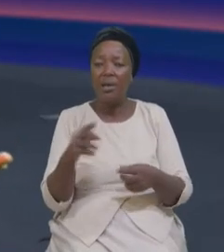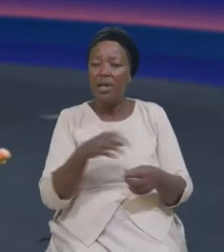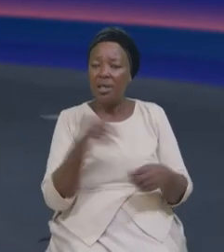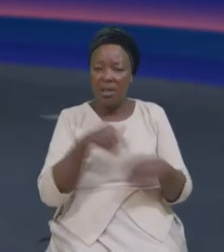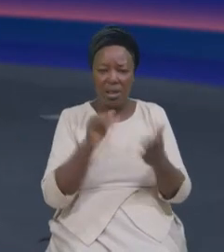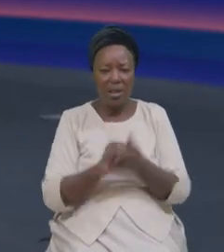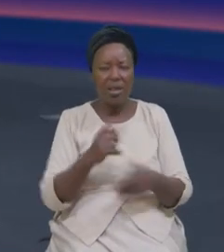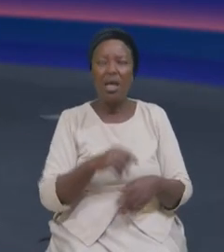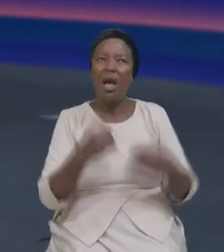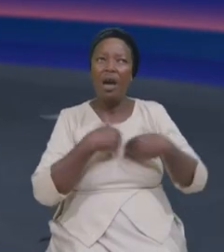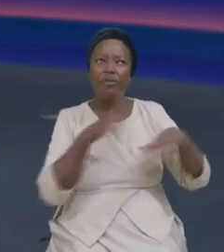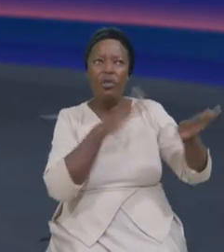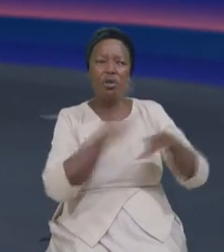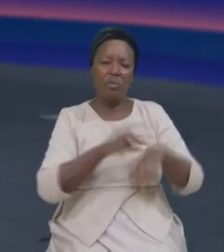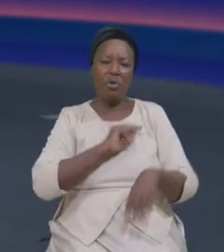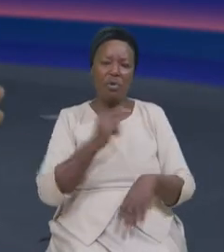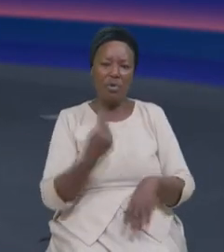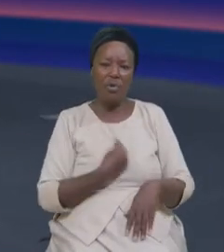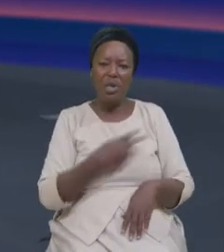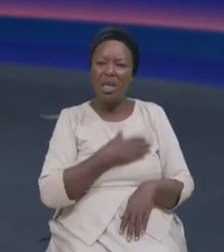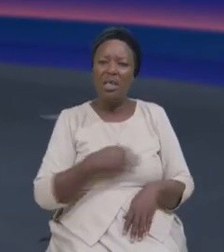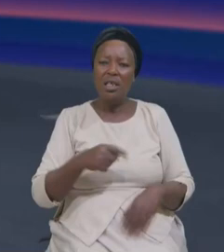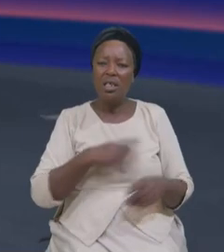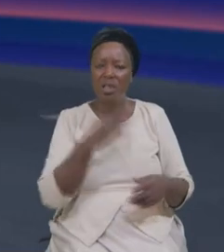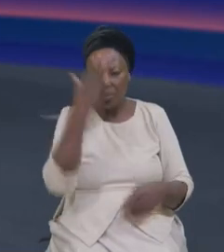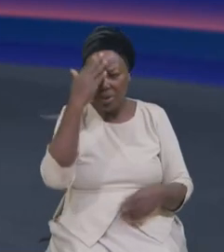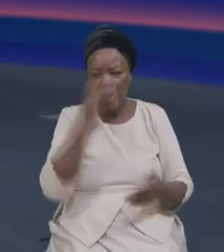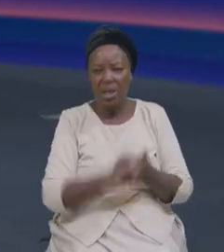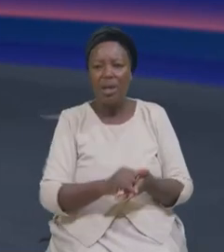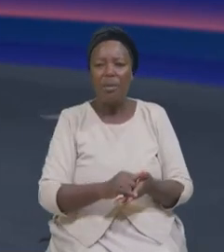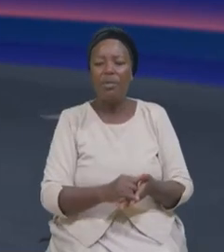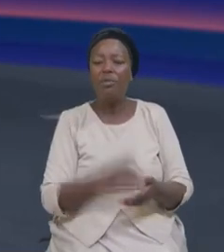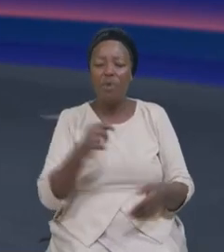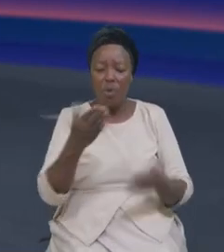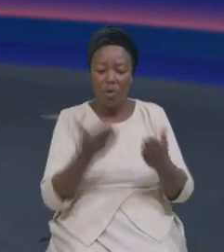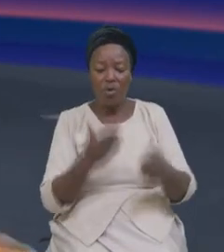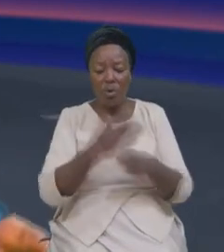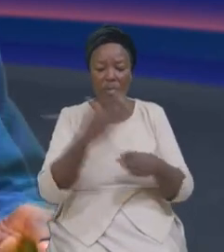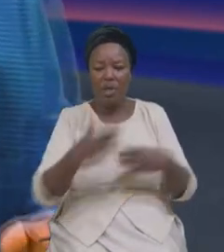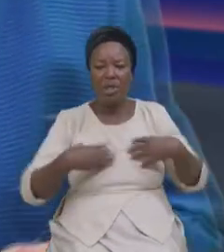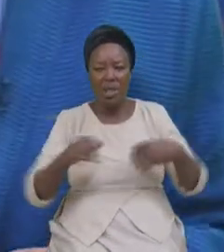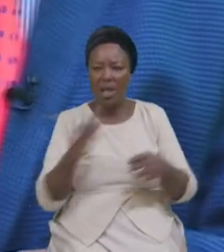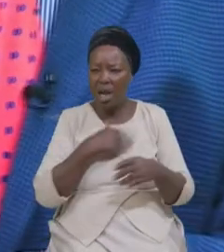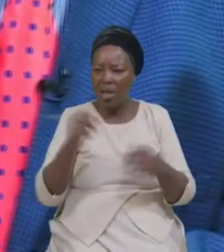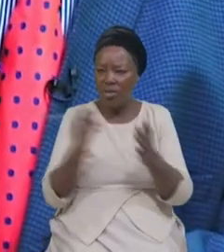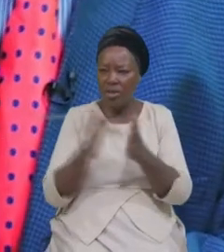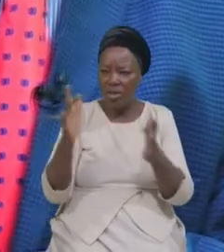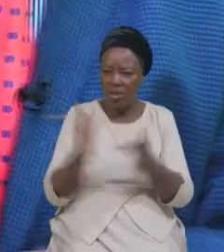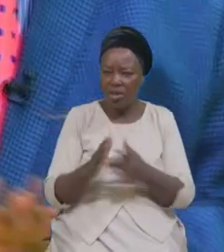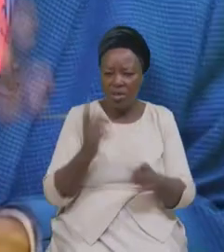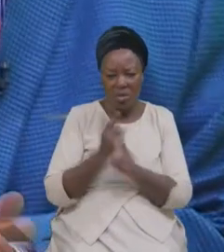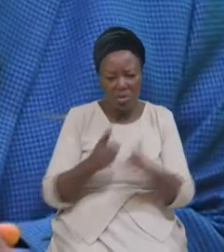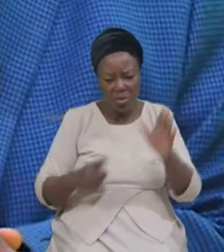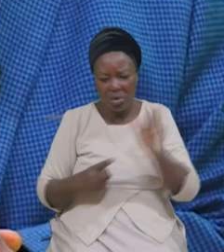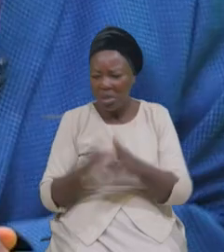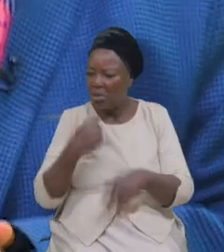Lord, have mercy on us. They wanted cleansing. They wanted total healing. And Jesus just said, go show yourself